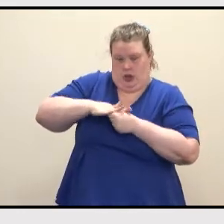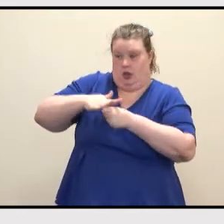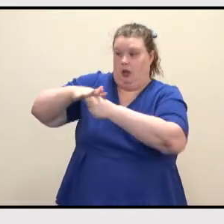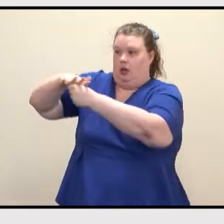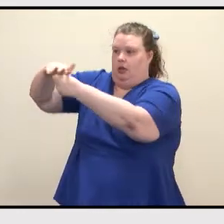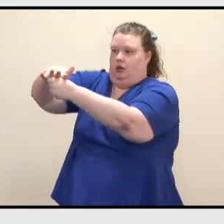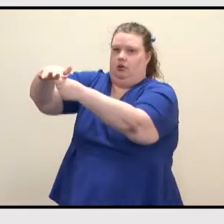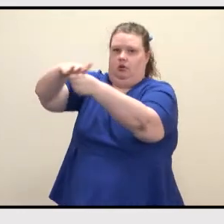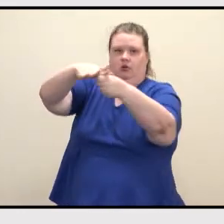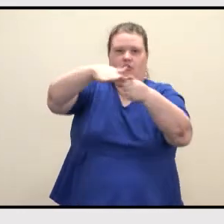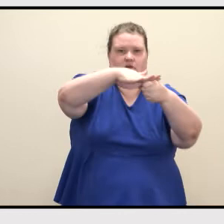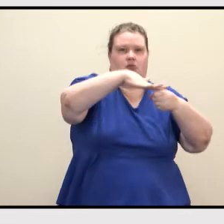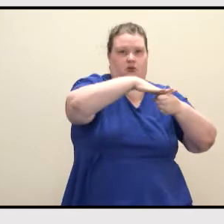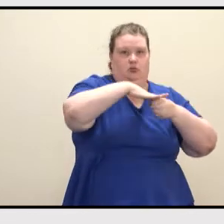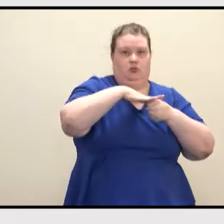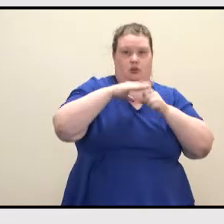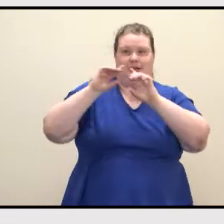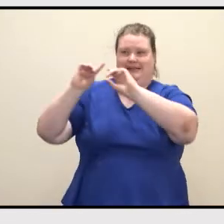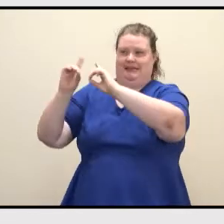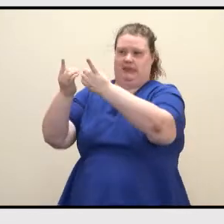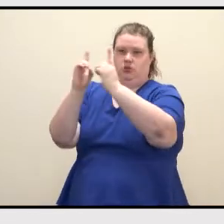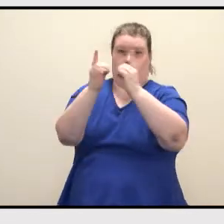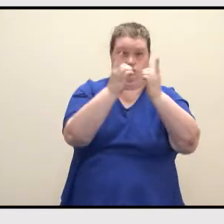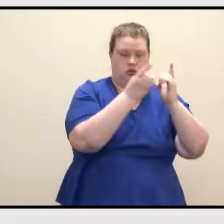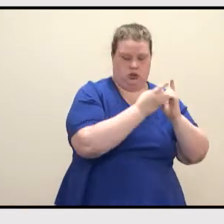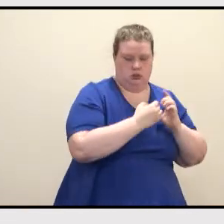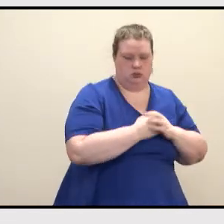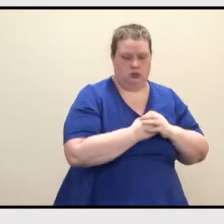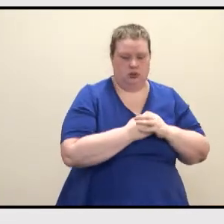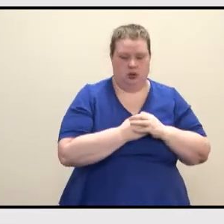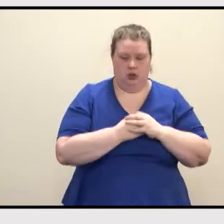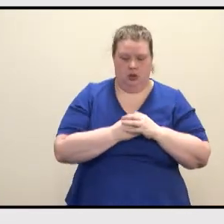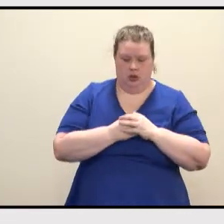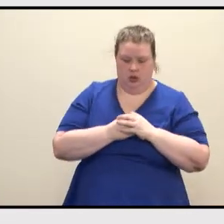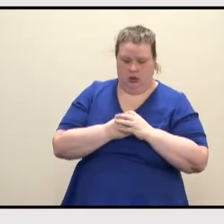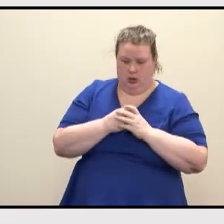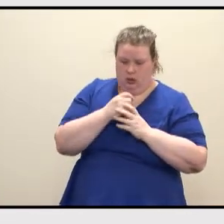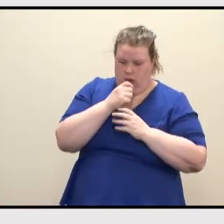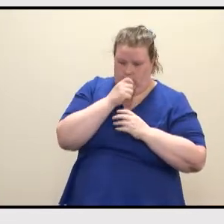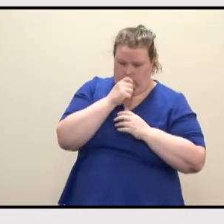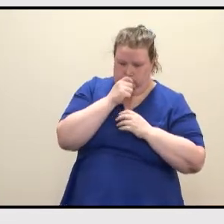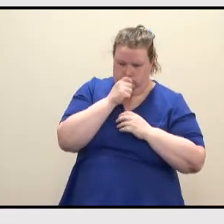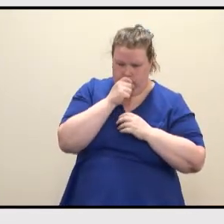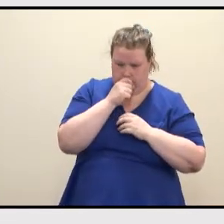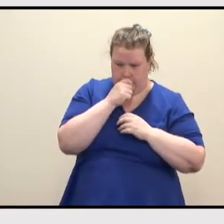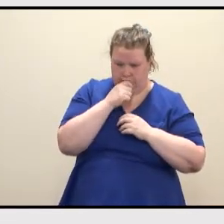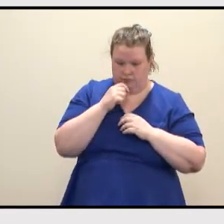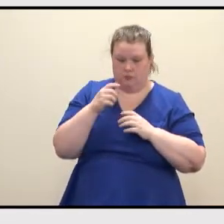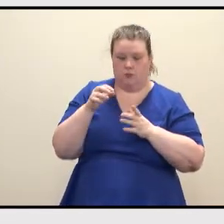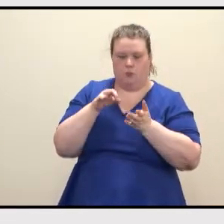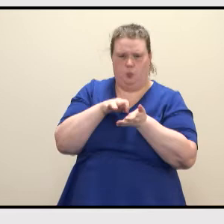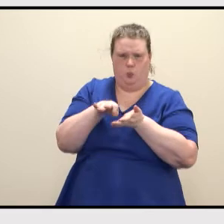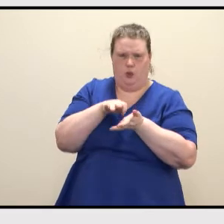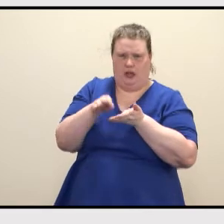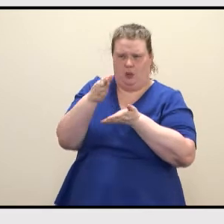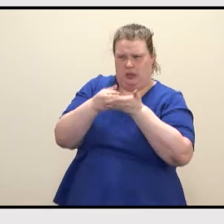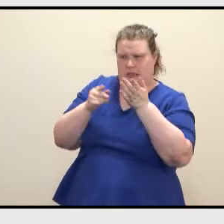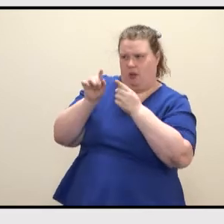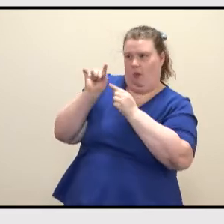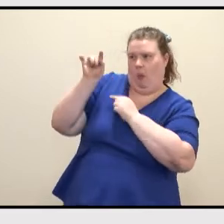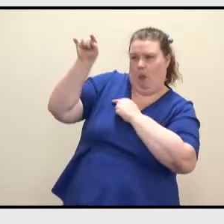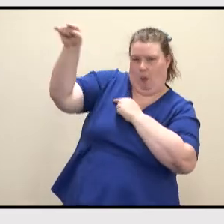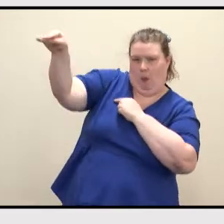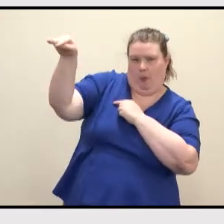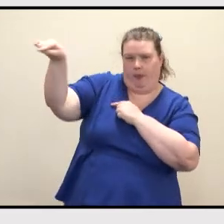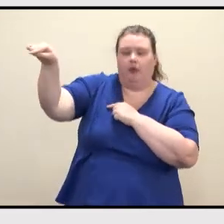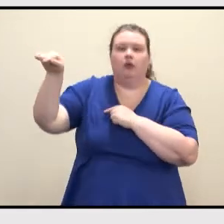compete with. And so we do pull in actually some that are maybe a little bit further away than maybe you would think. But remember